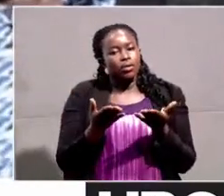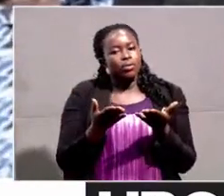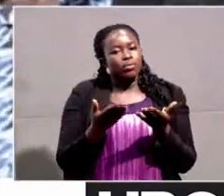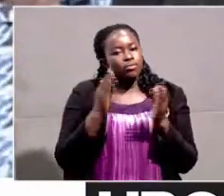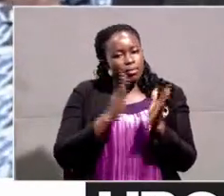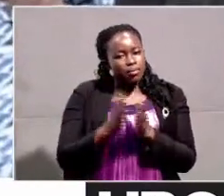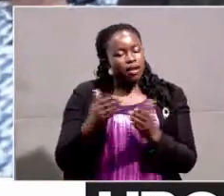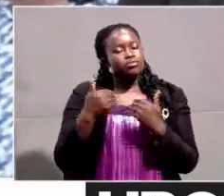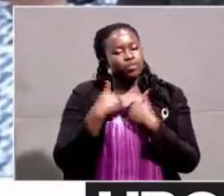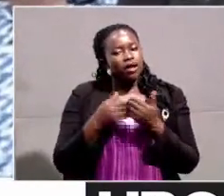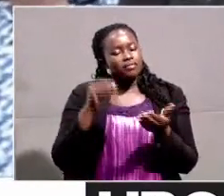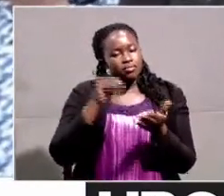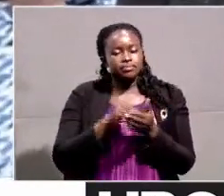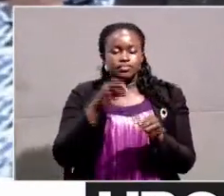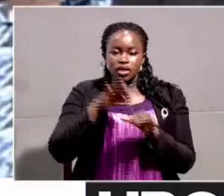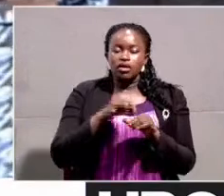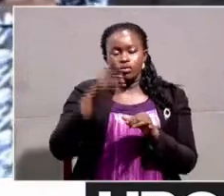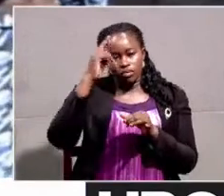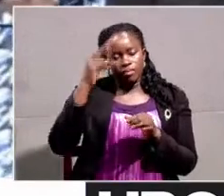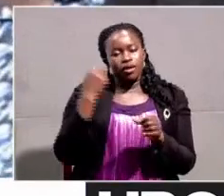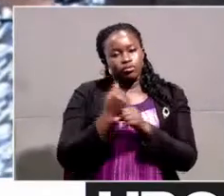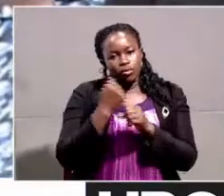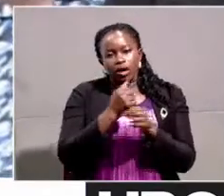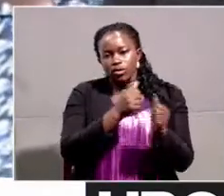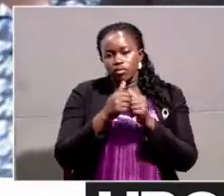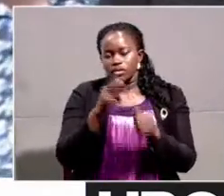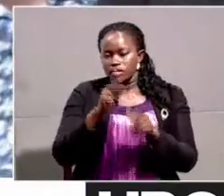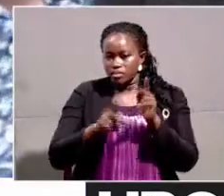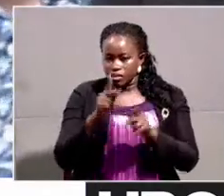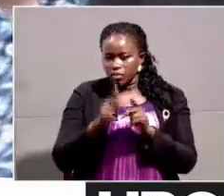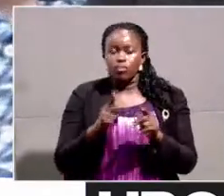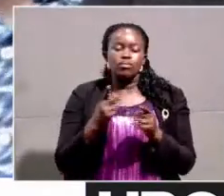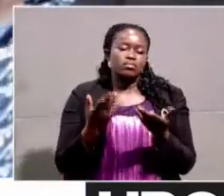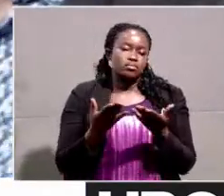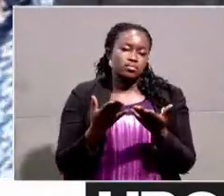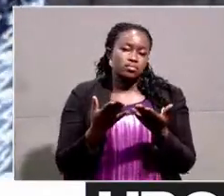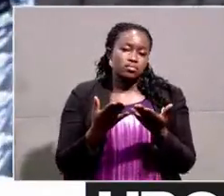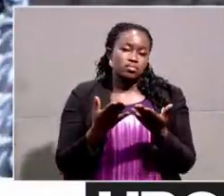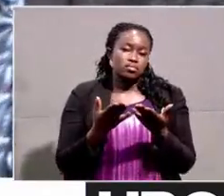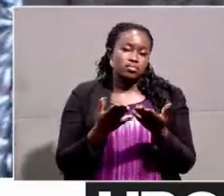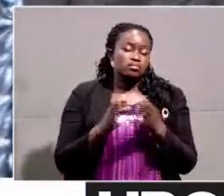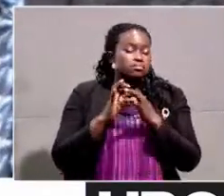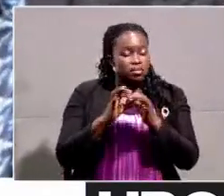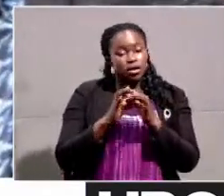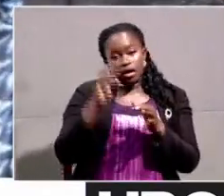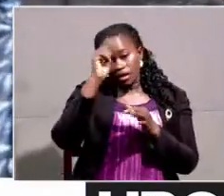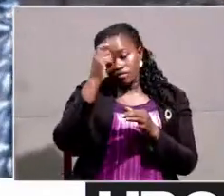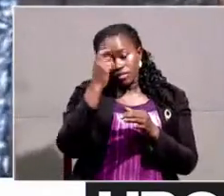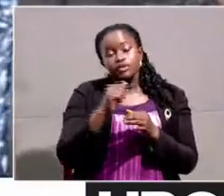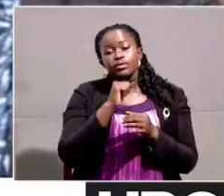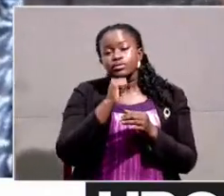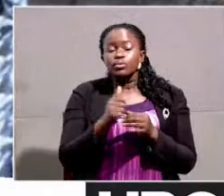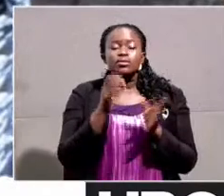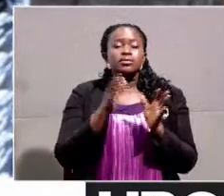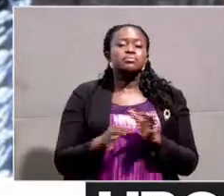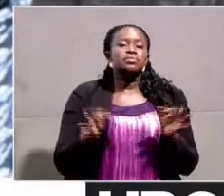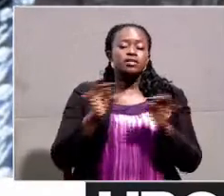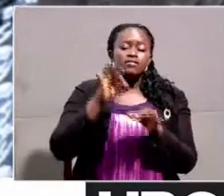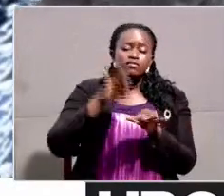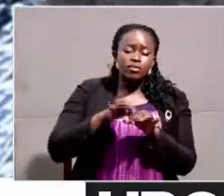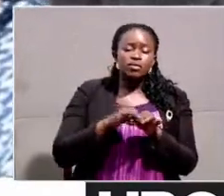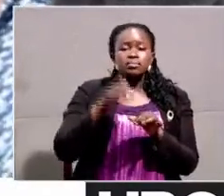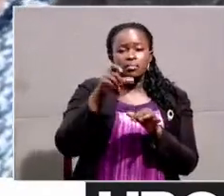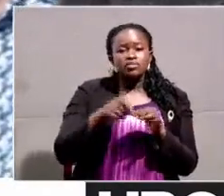that they should vote for people who are going to work with the ruling government, because it is of no use to vote for somebody who is going to, you know, to